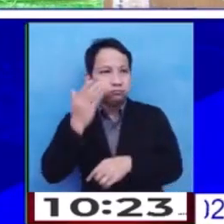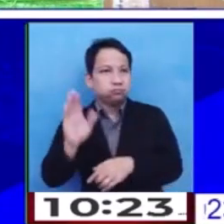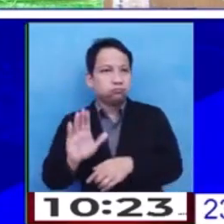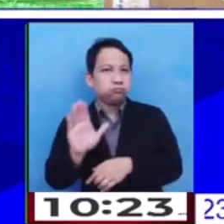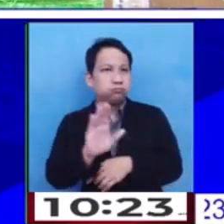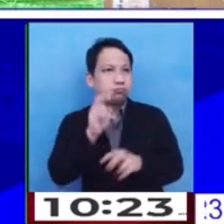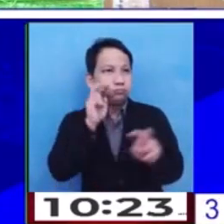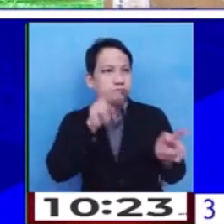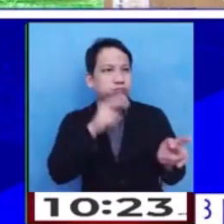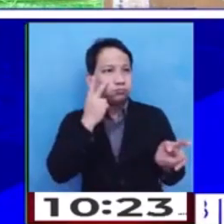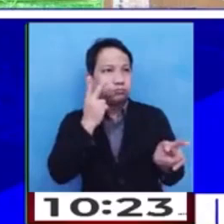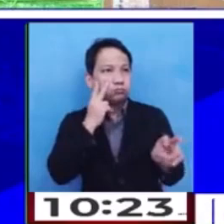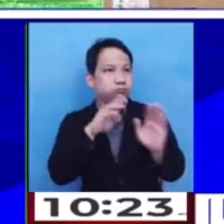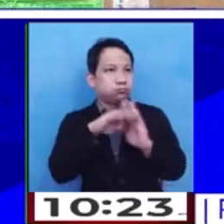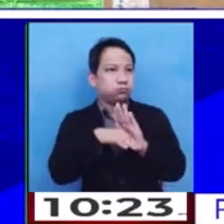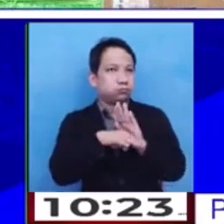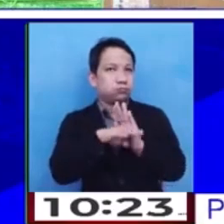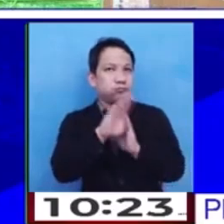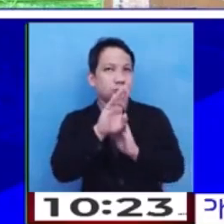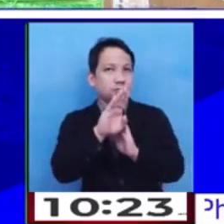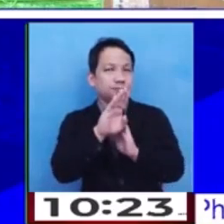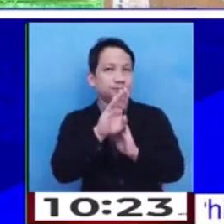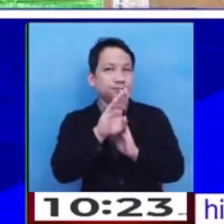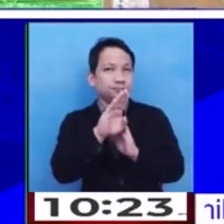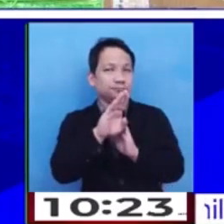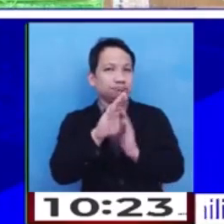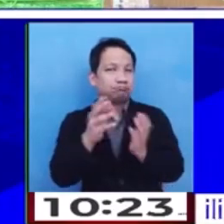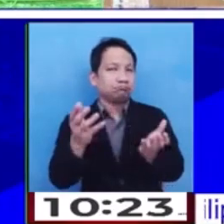seeing inflation slowing down already?